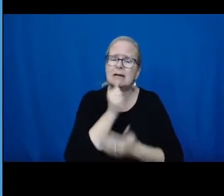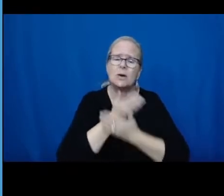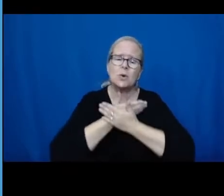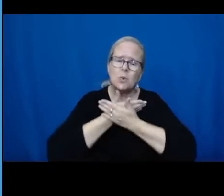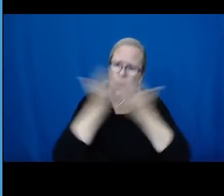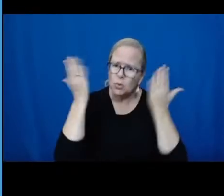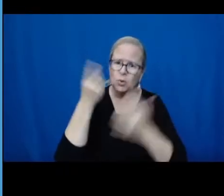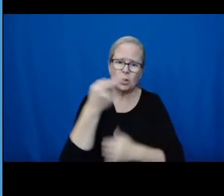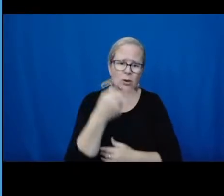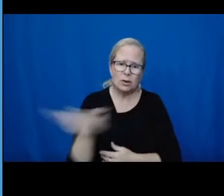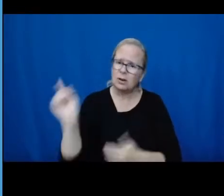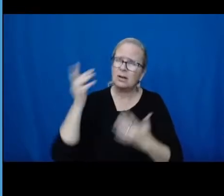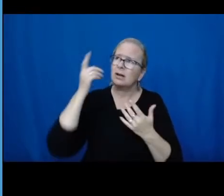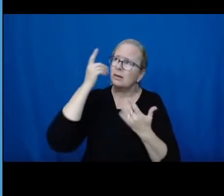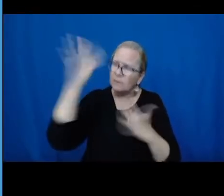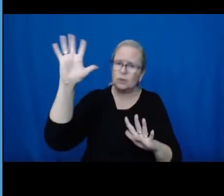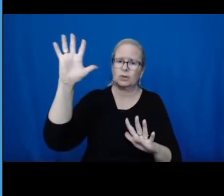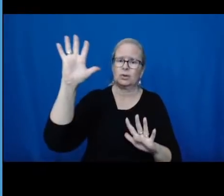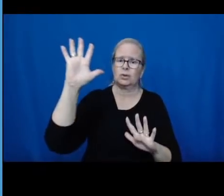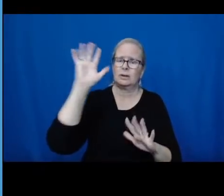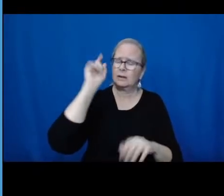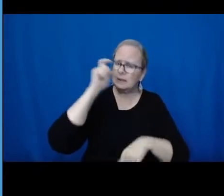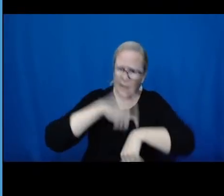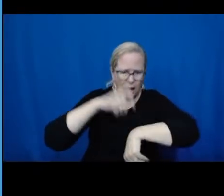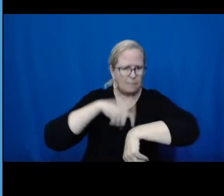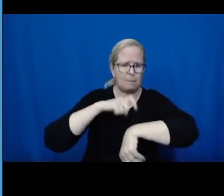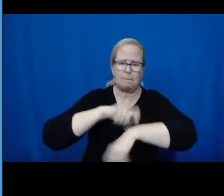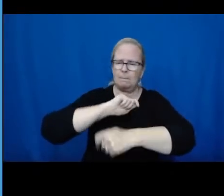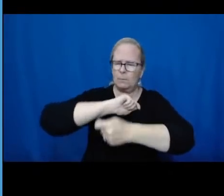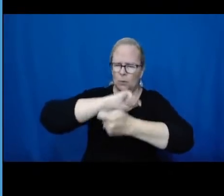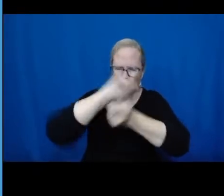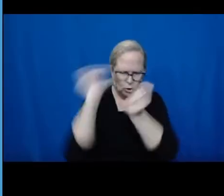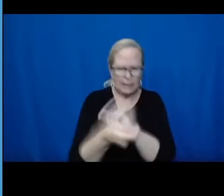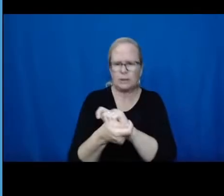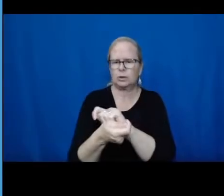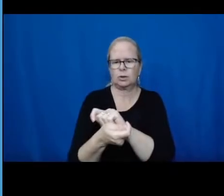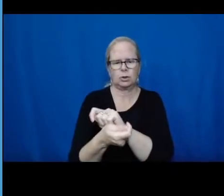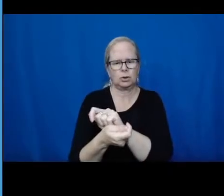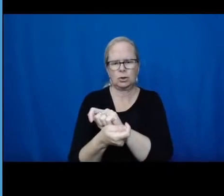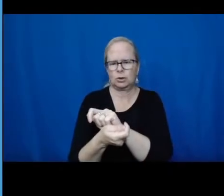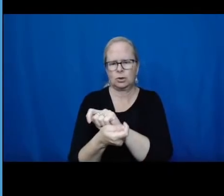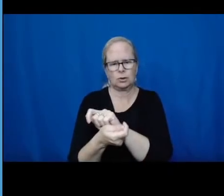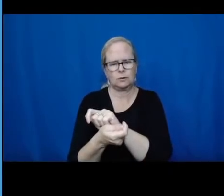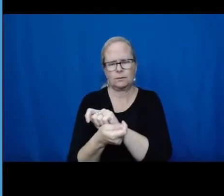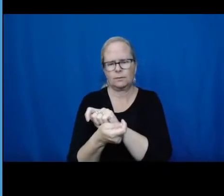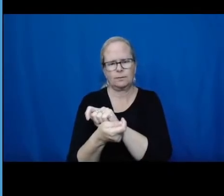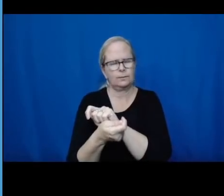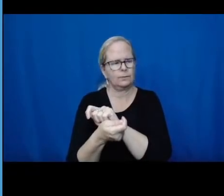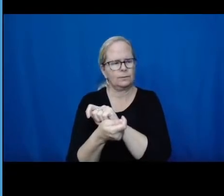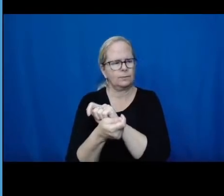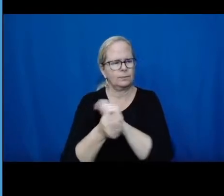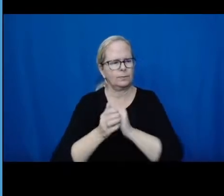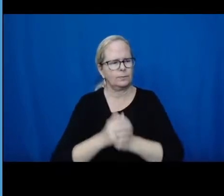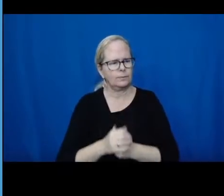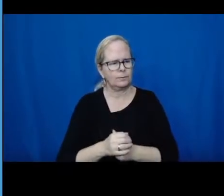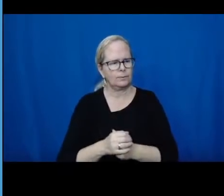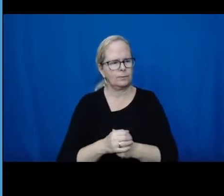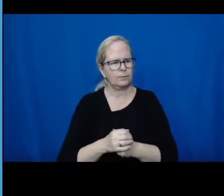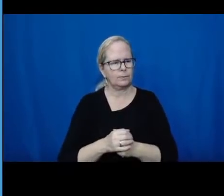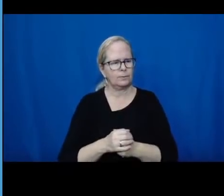convince people that until at least next spring, why do we have this conversation every 9 weeks?